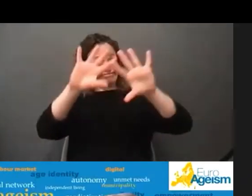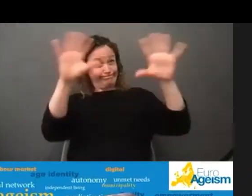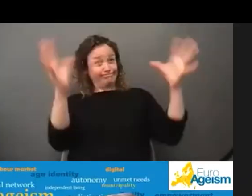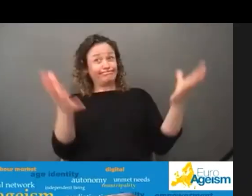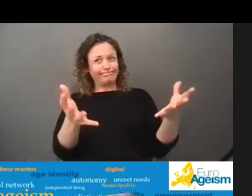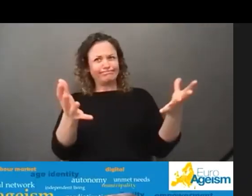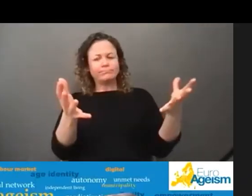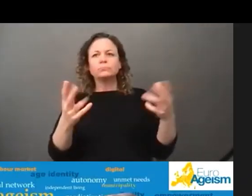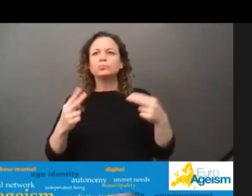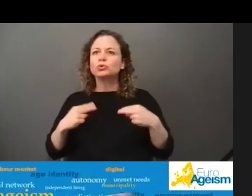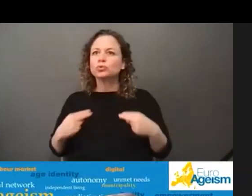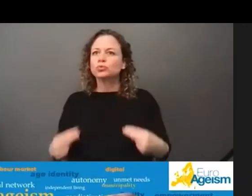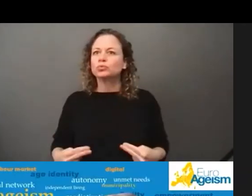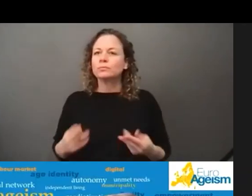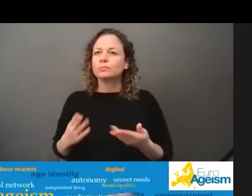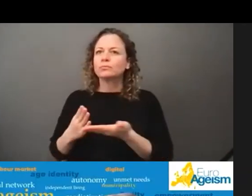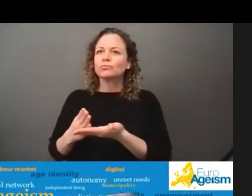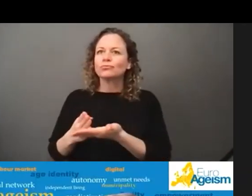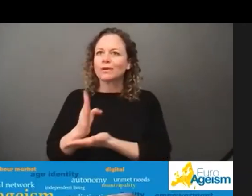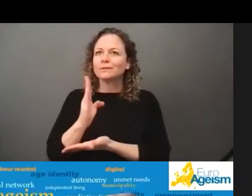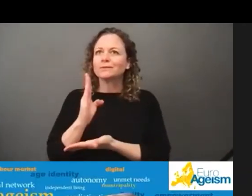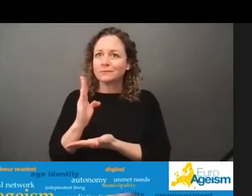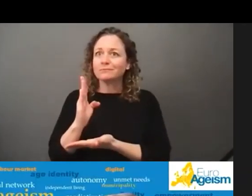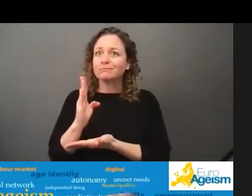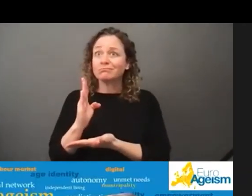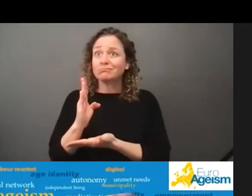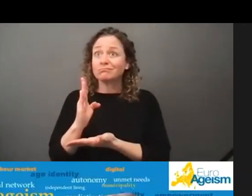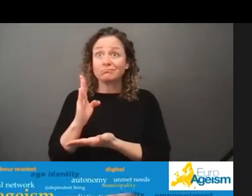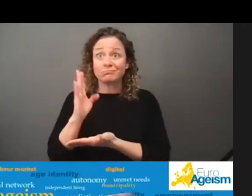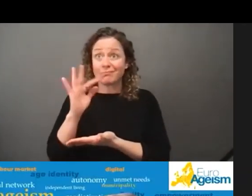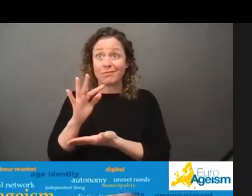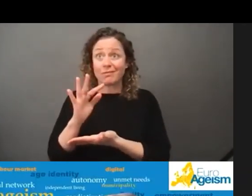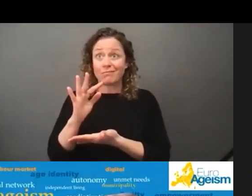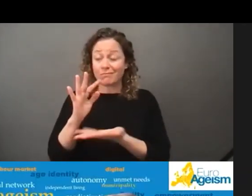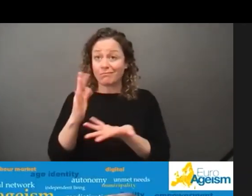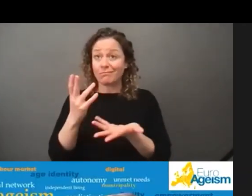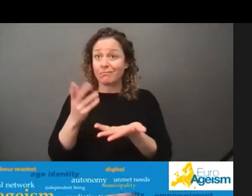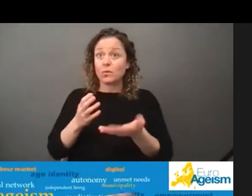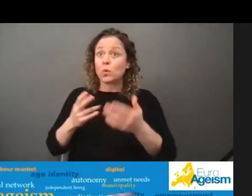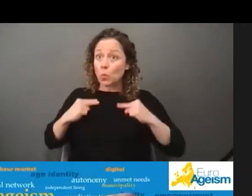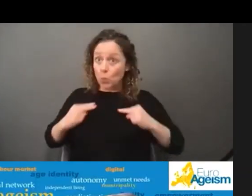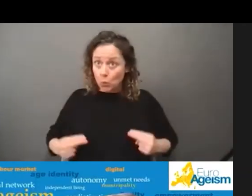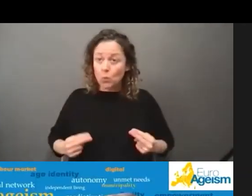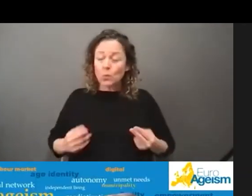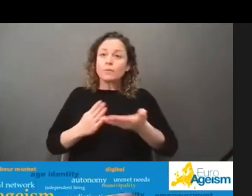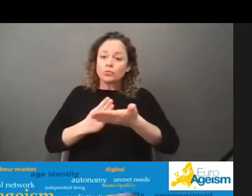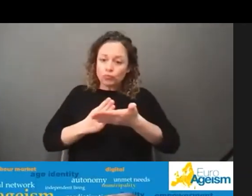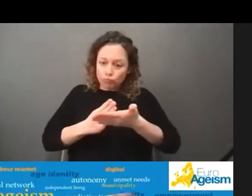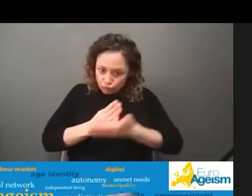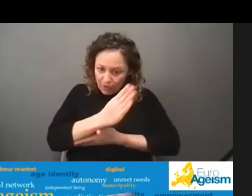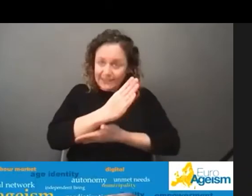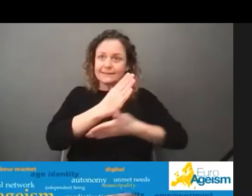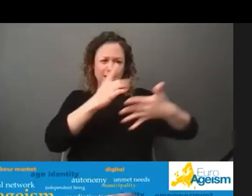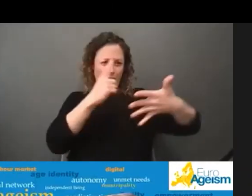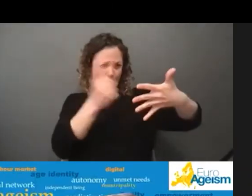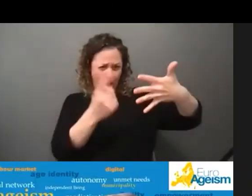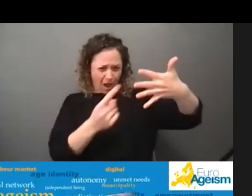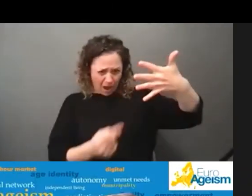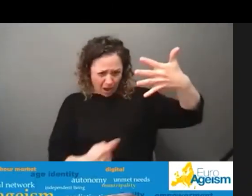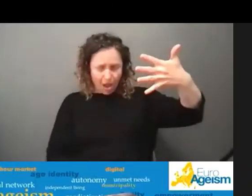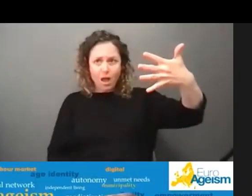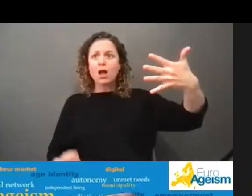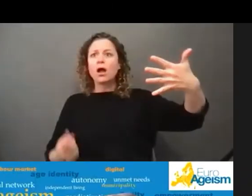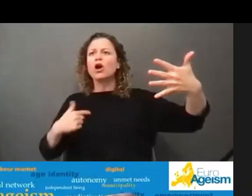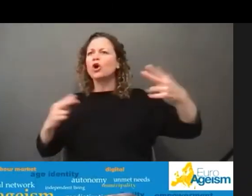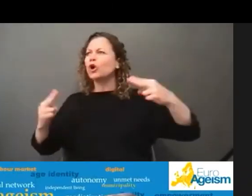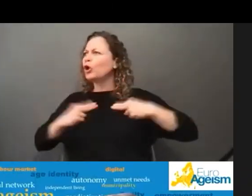reason is that our human rights define what we as human race will commit to, what